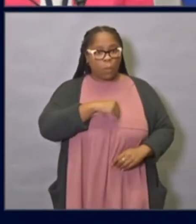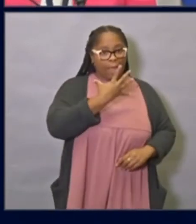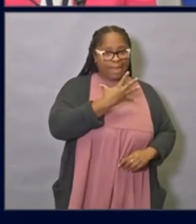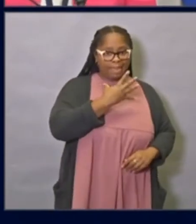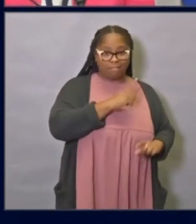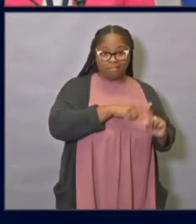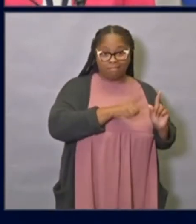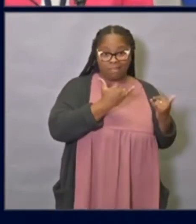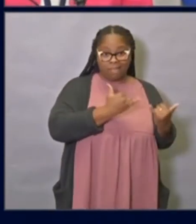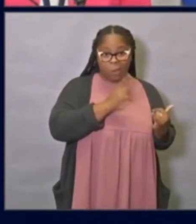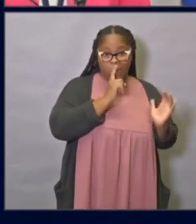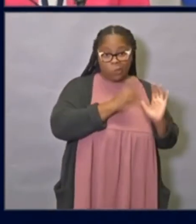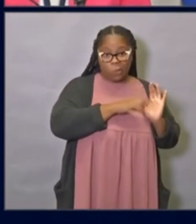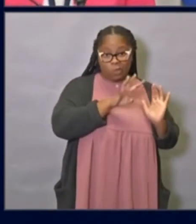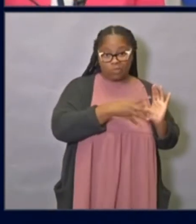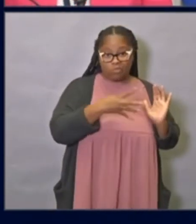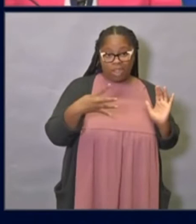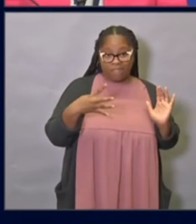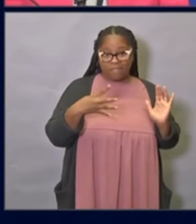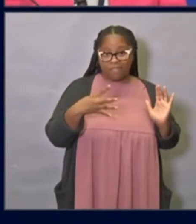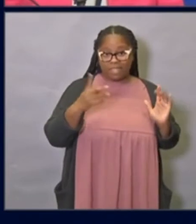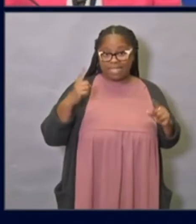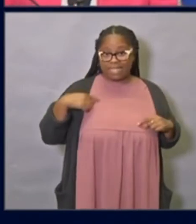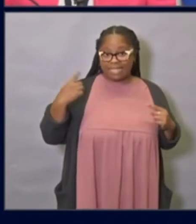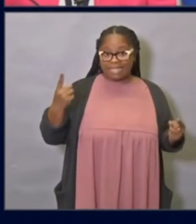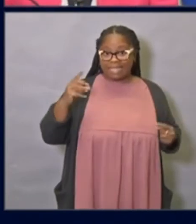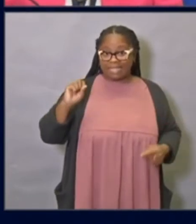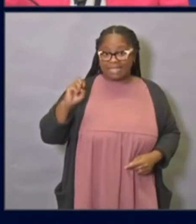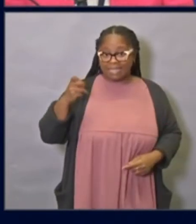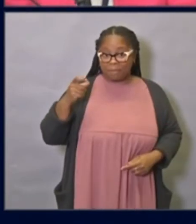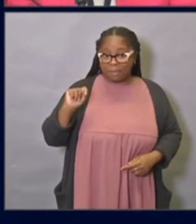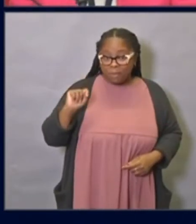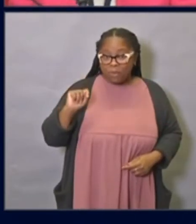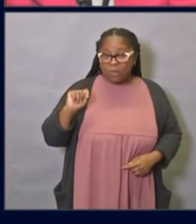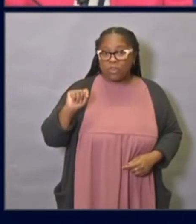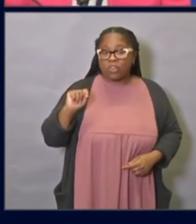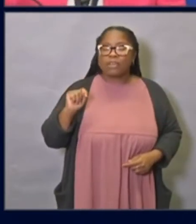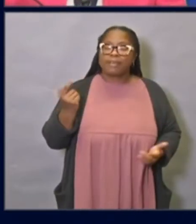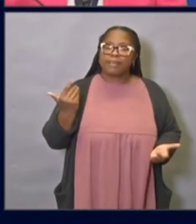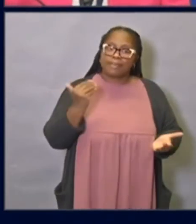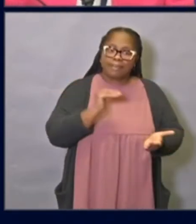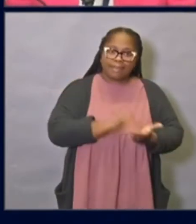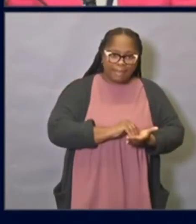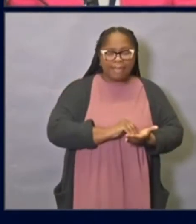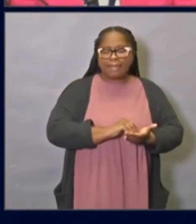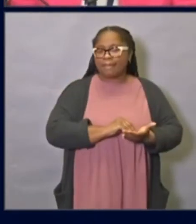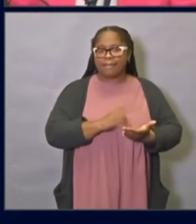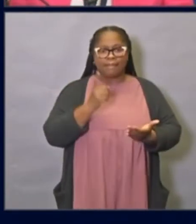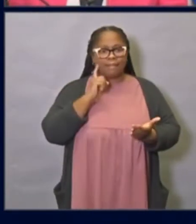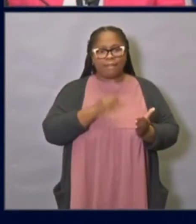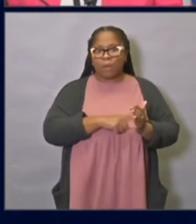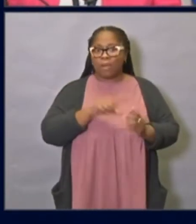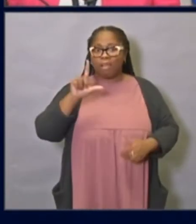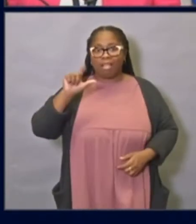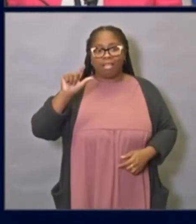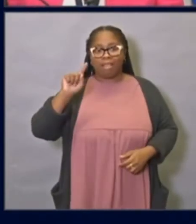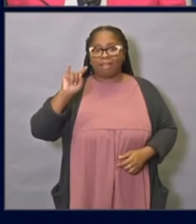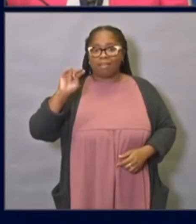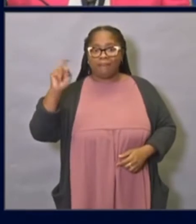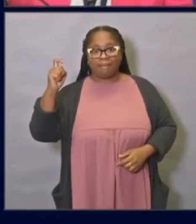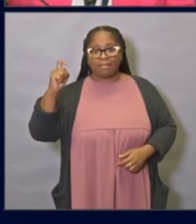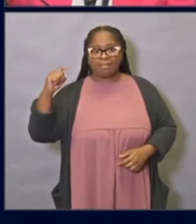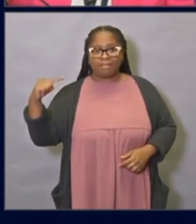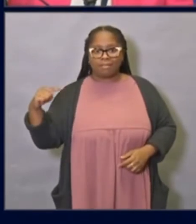can see on the graph, since mid-September, once again, the gap is growing, and in recent